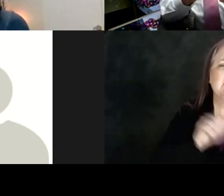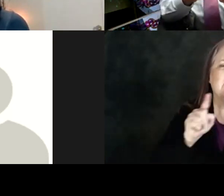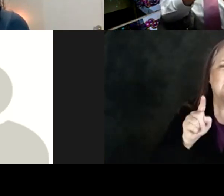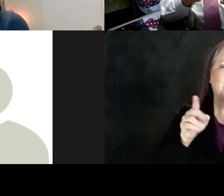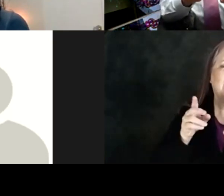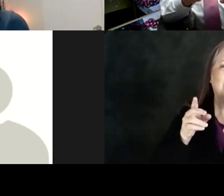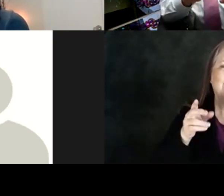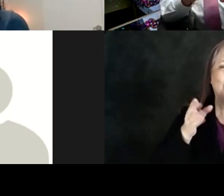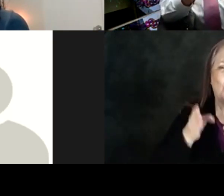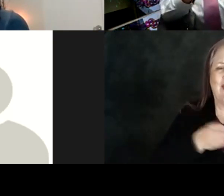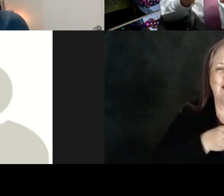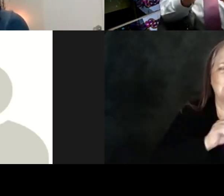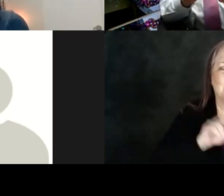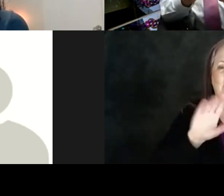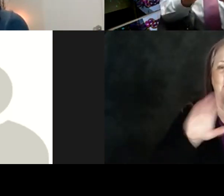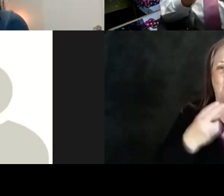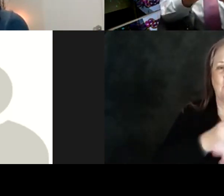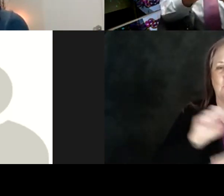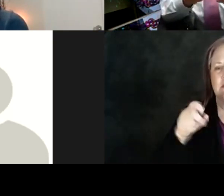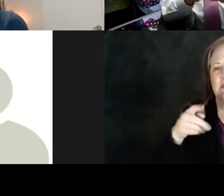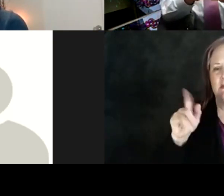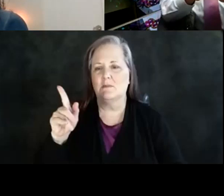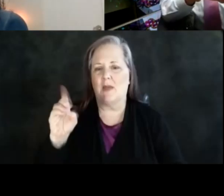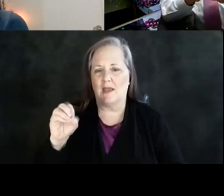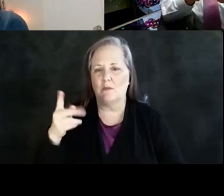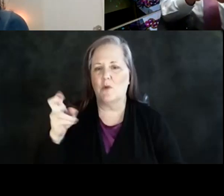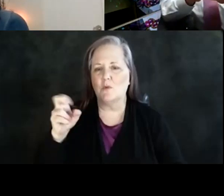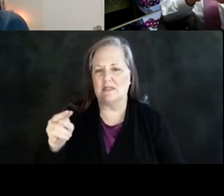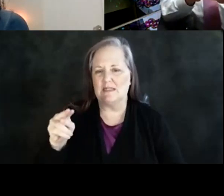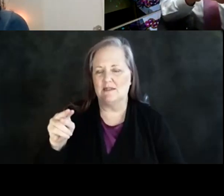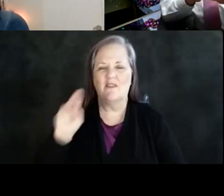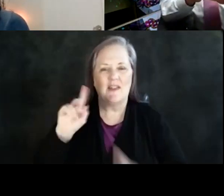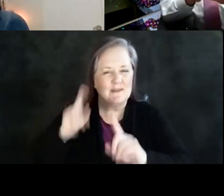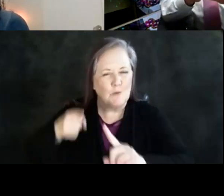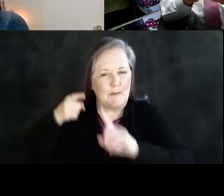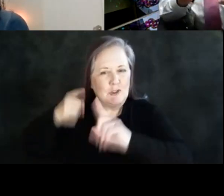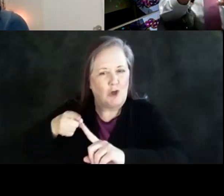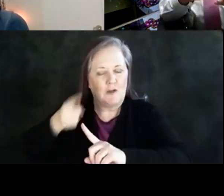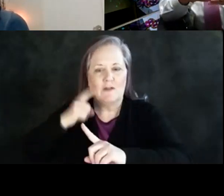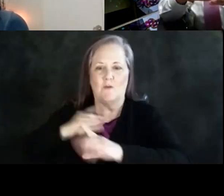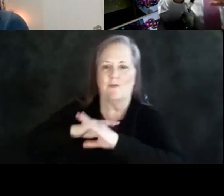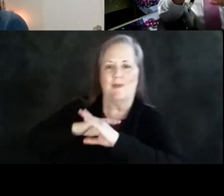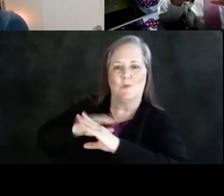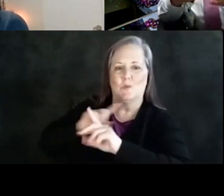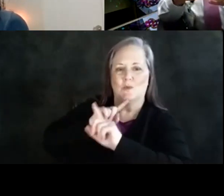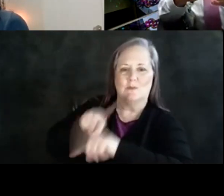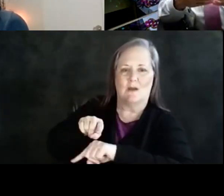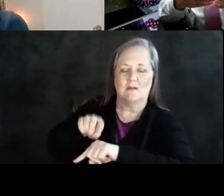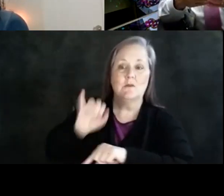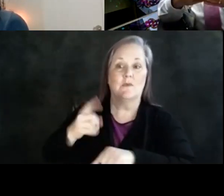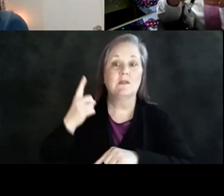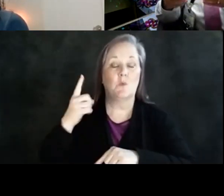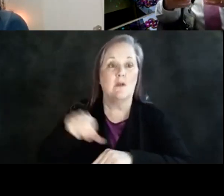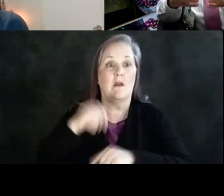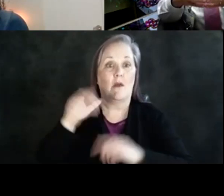all use the spike protein as the primary target for the immune response. And by the way, that's one other